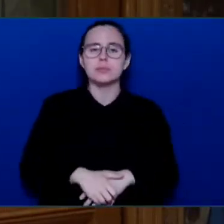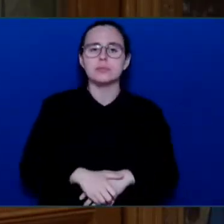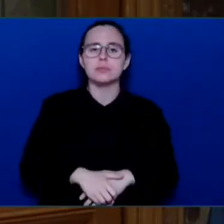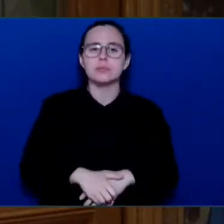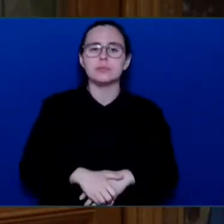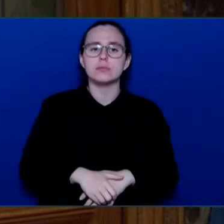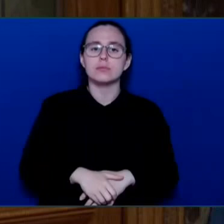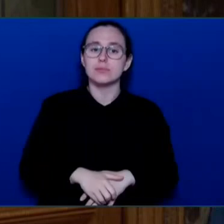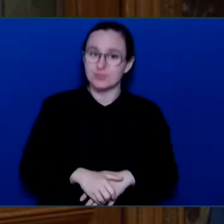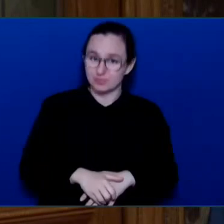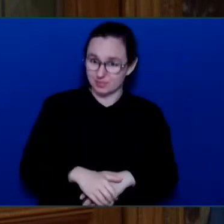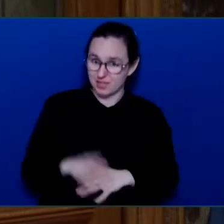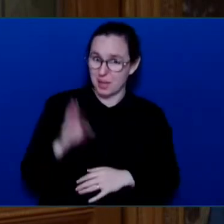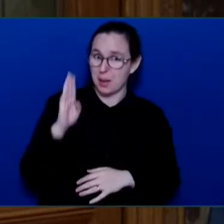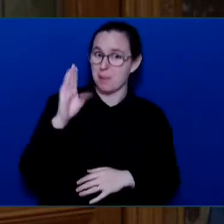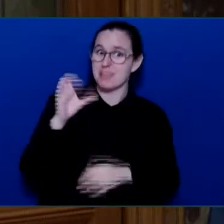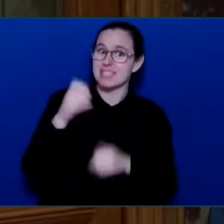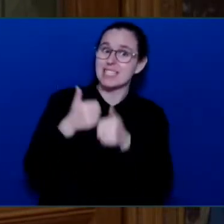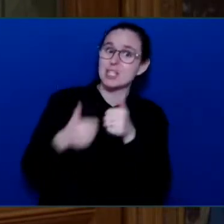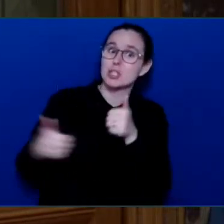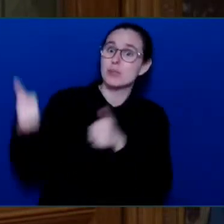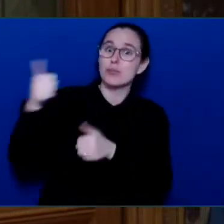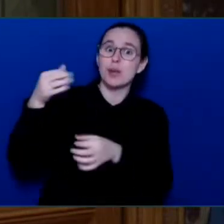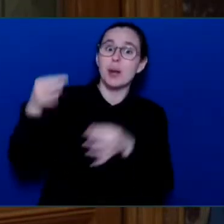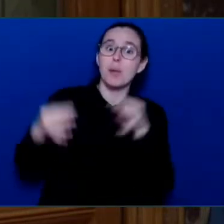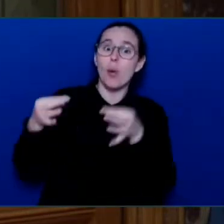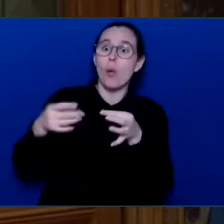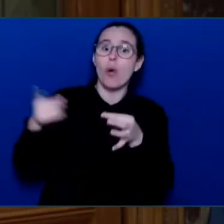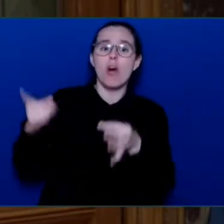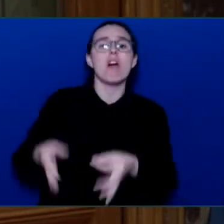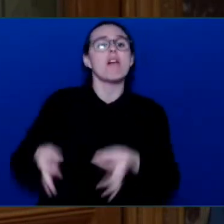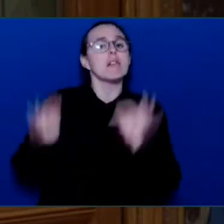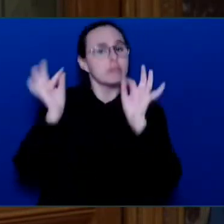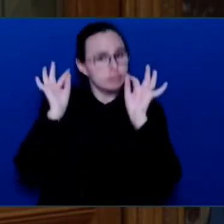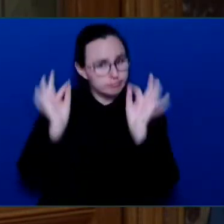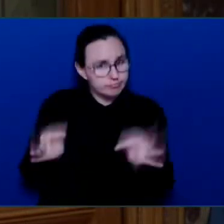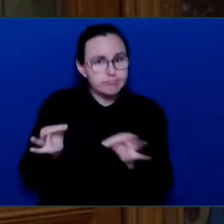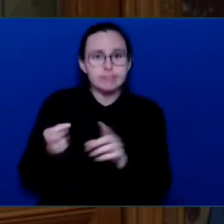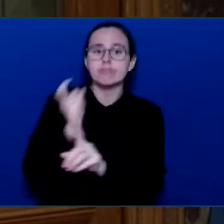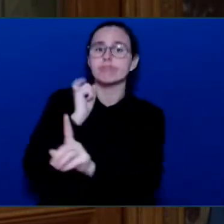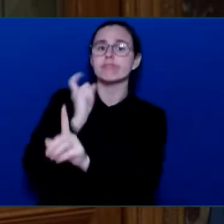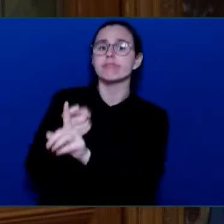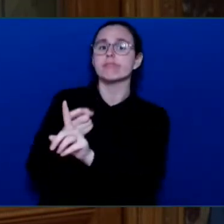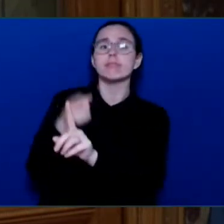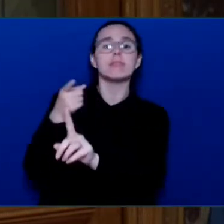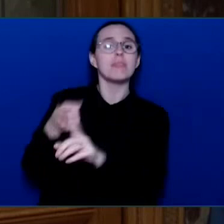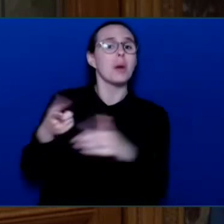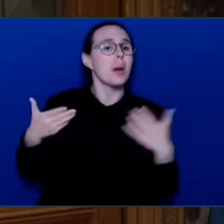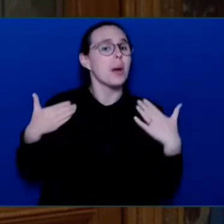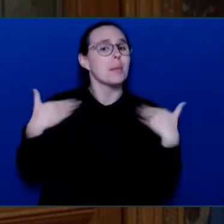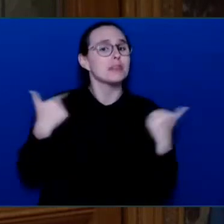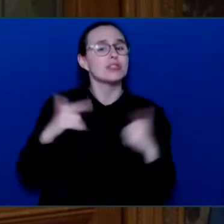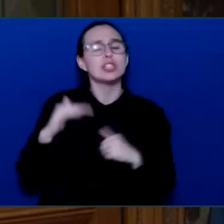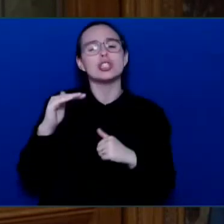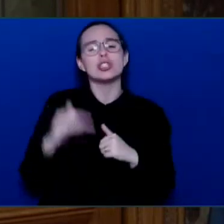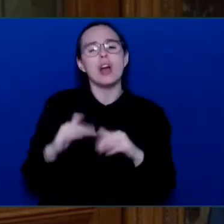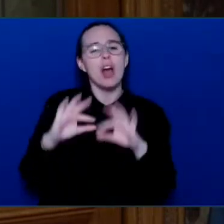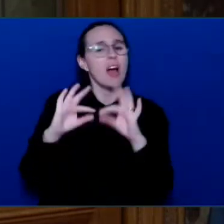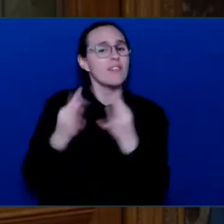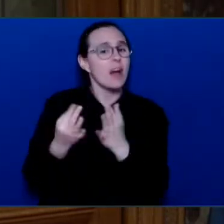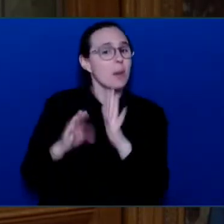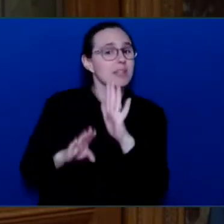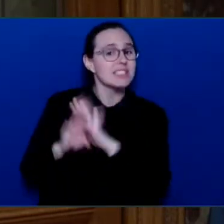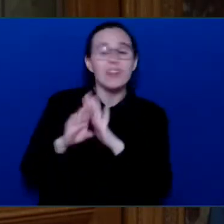and Family Development has a policy for new mothers who have had their children removed and taken into care to accommodate